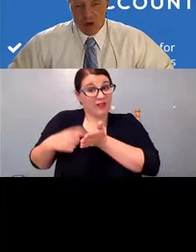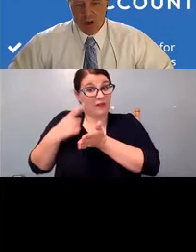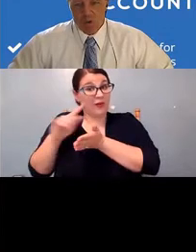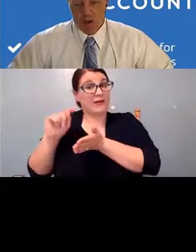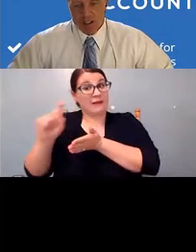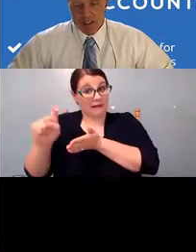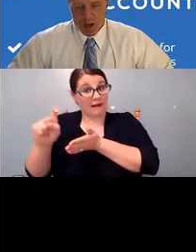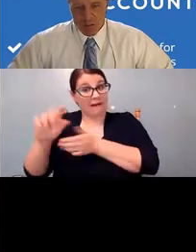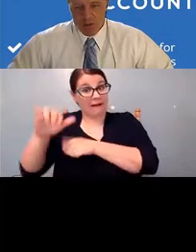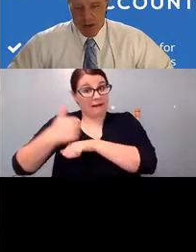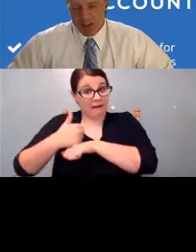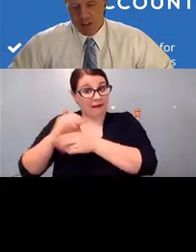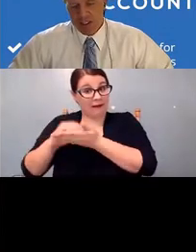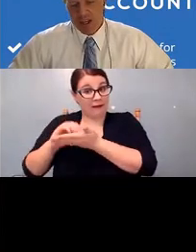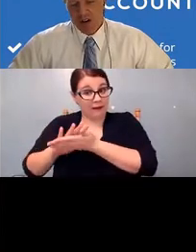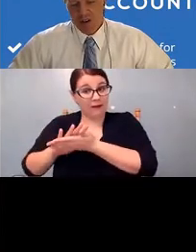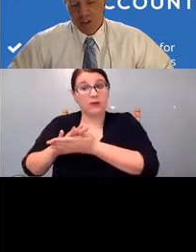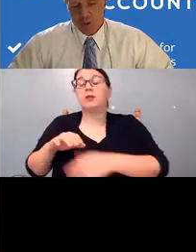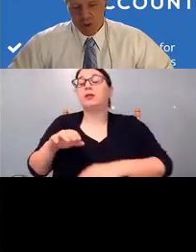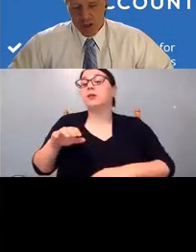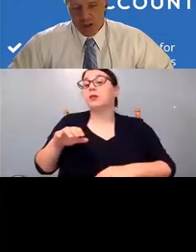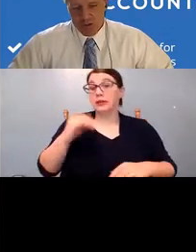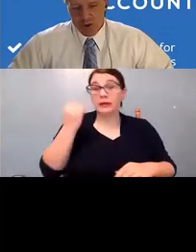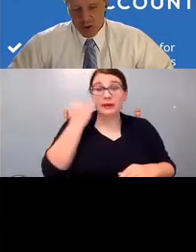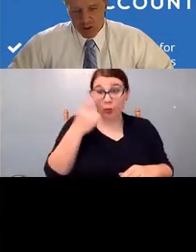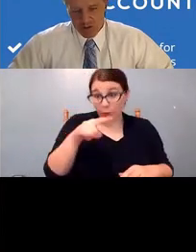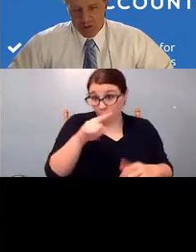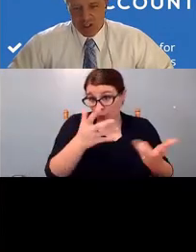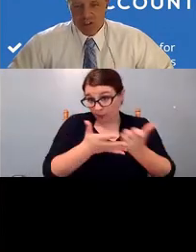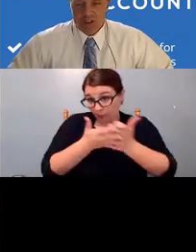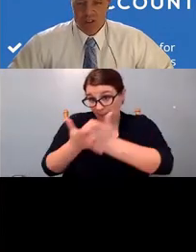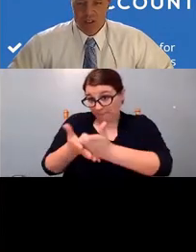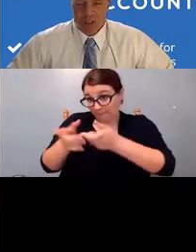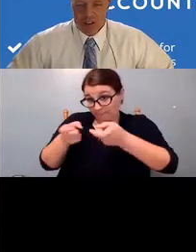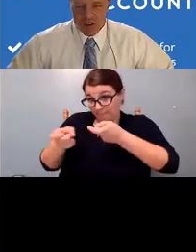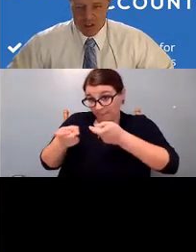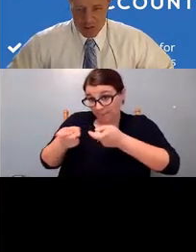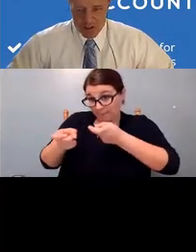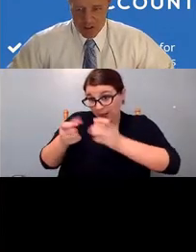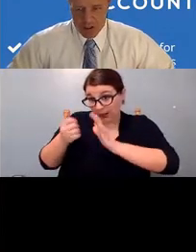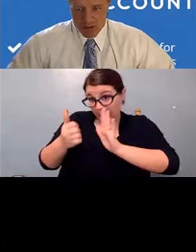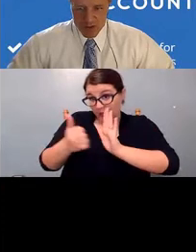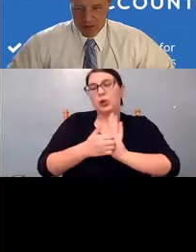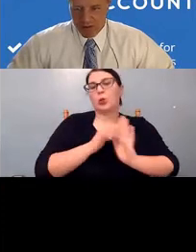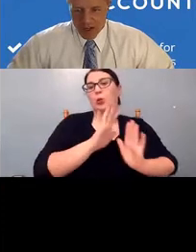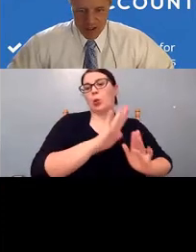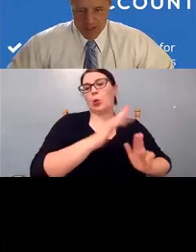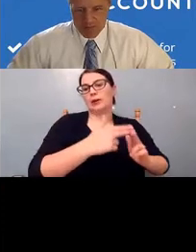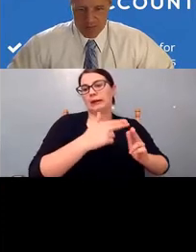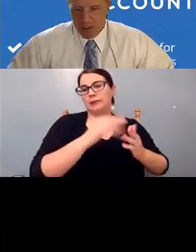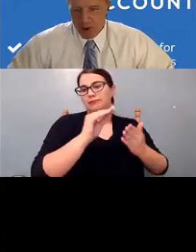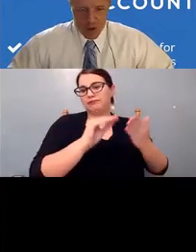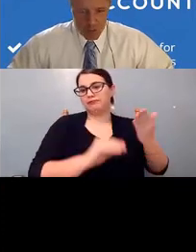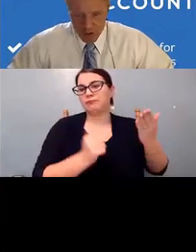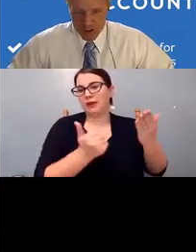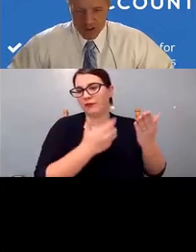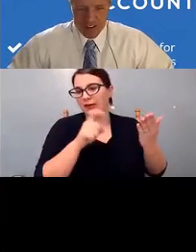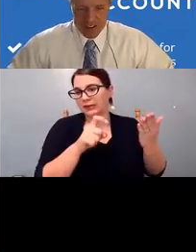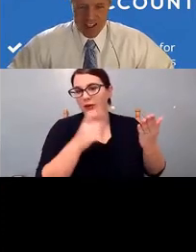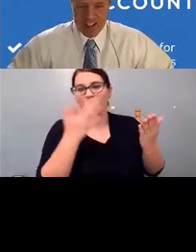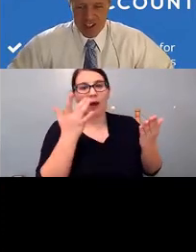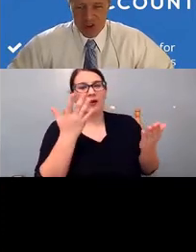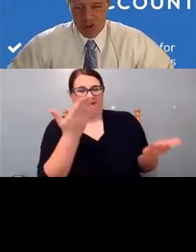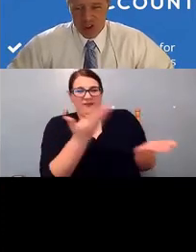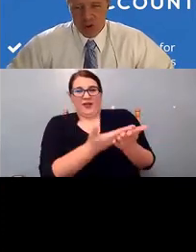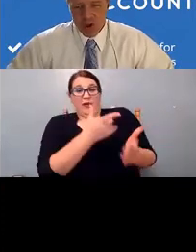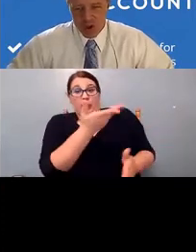you are wanting to help them manage the account, we do ask for your information, just simply so we can verify that you're a real person